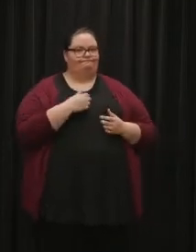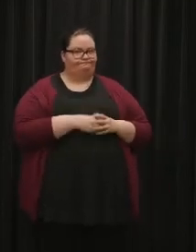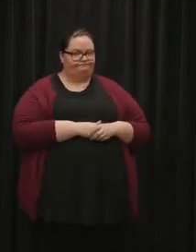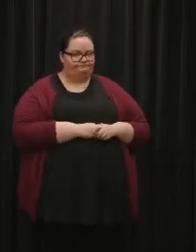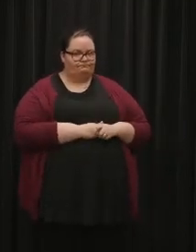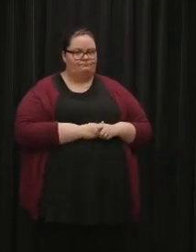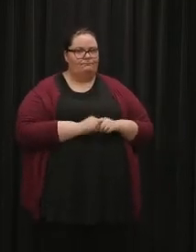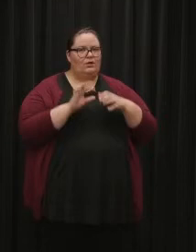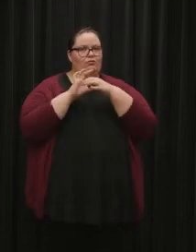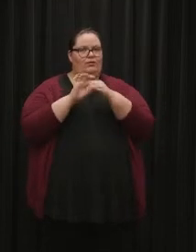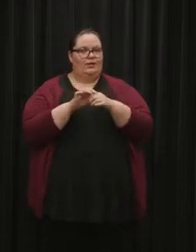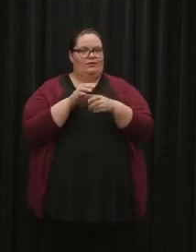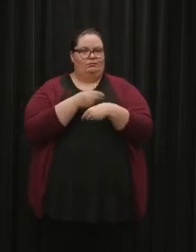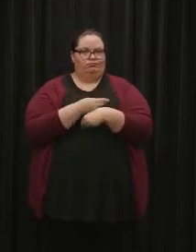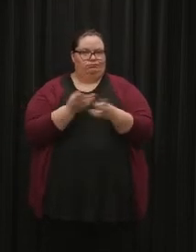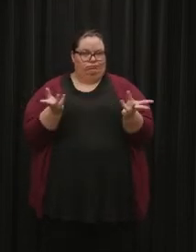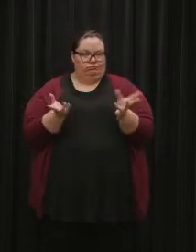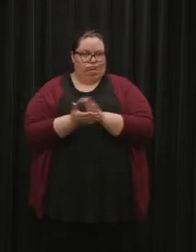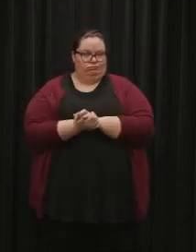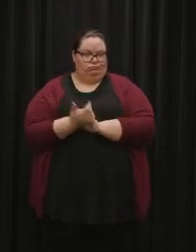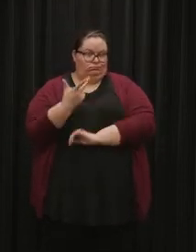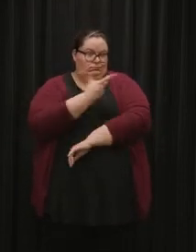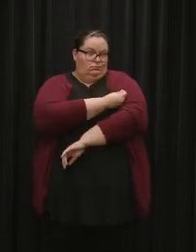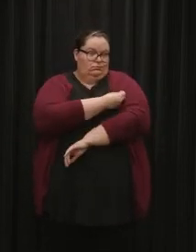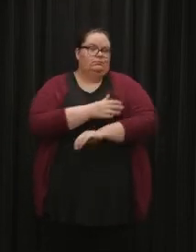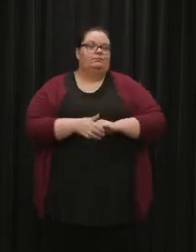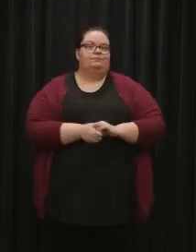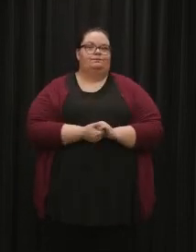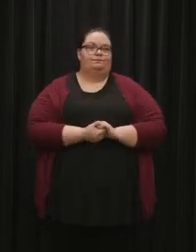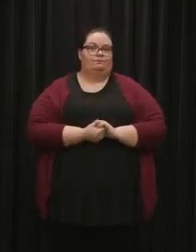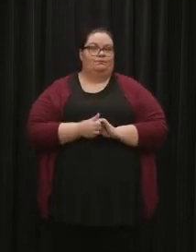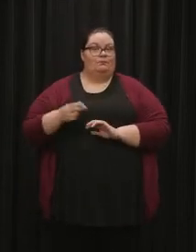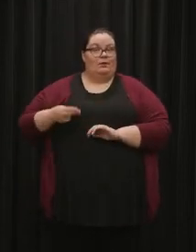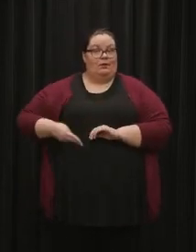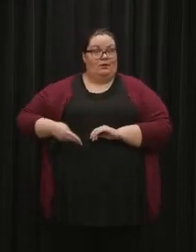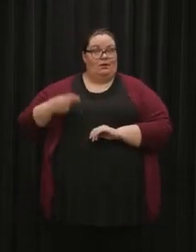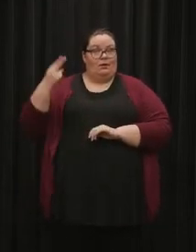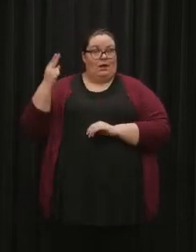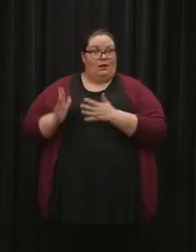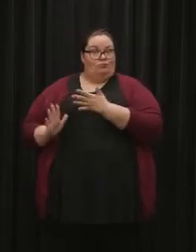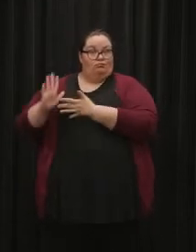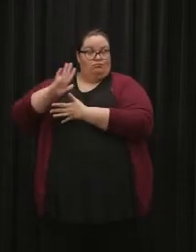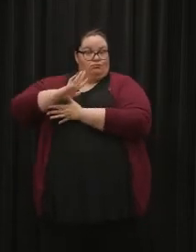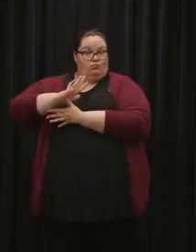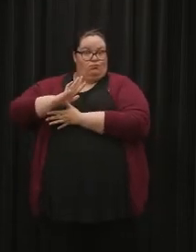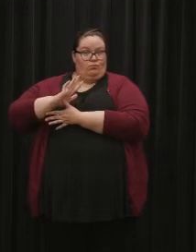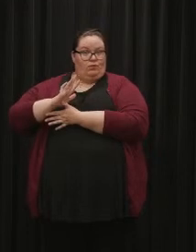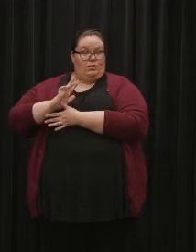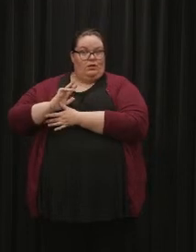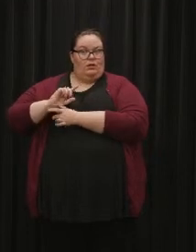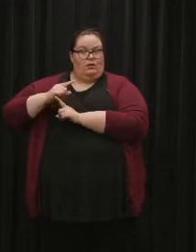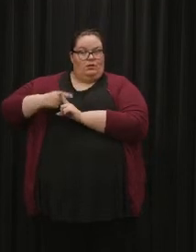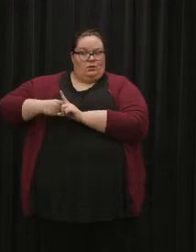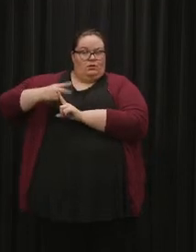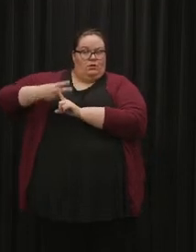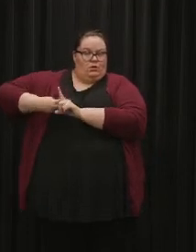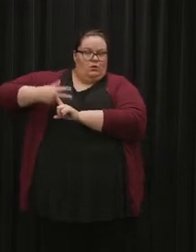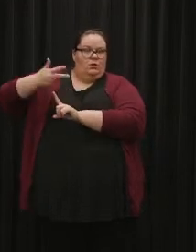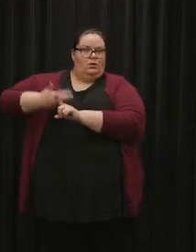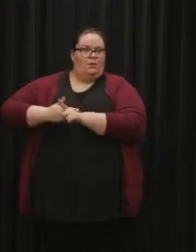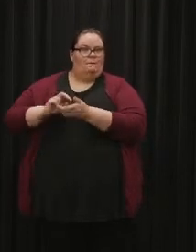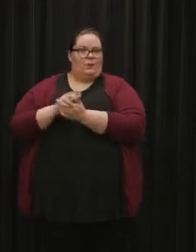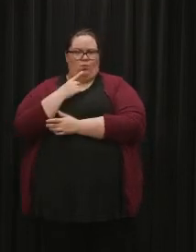terms of the rollout, my understanding is that because that high priority group is going to be rolled out over the next 3 months, there will be